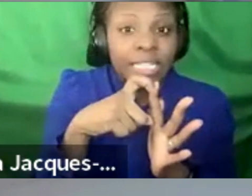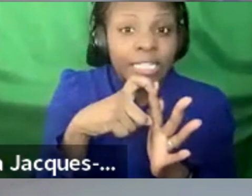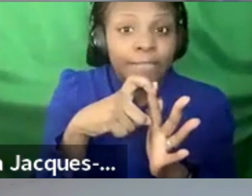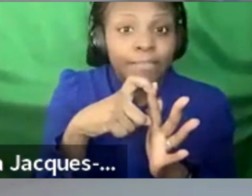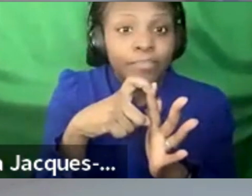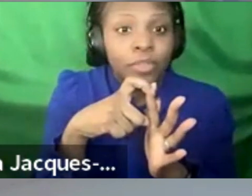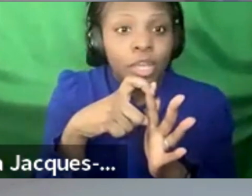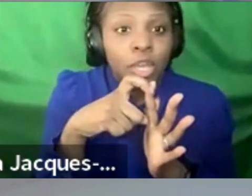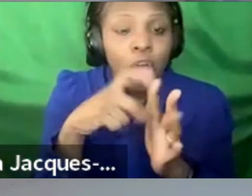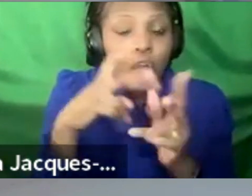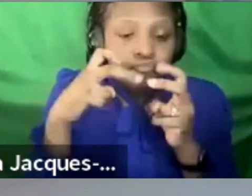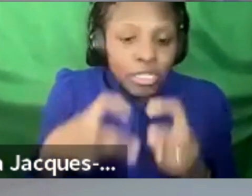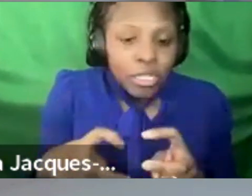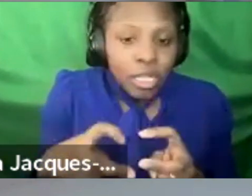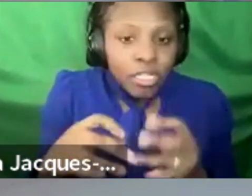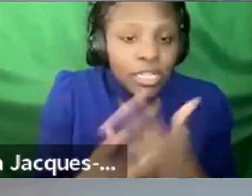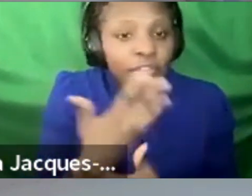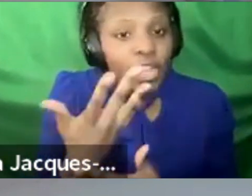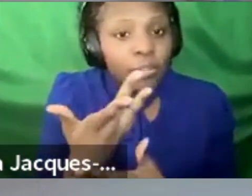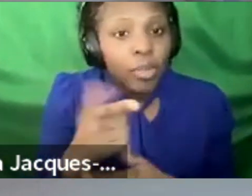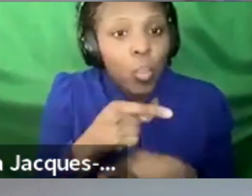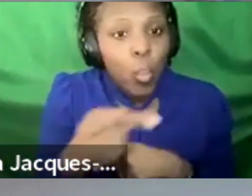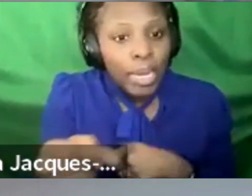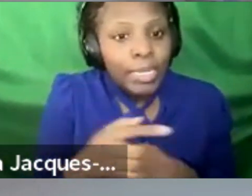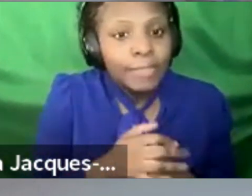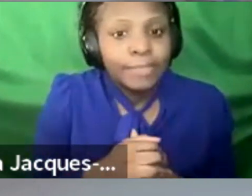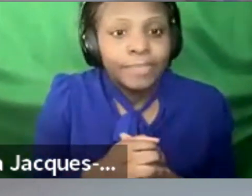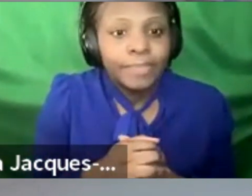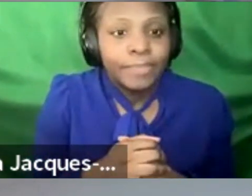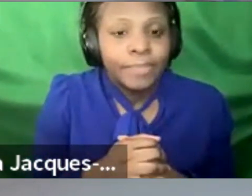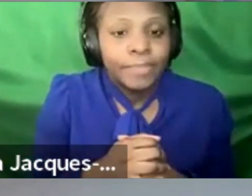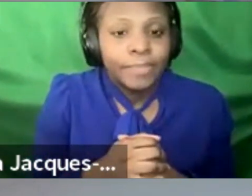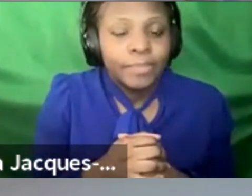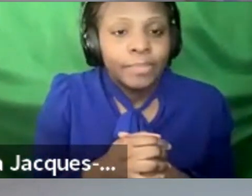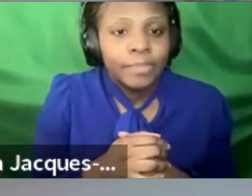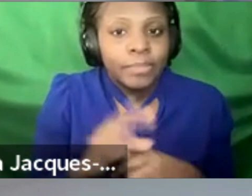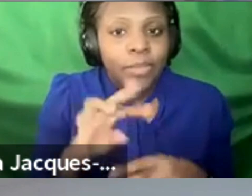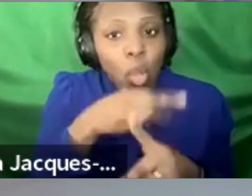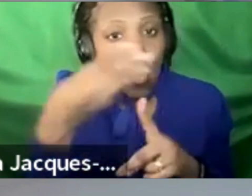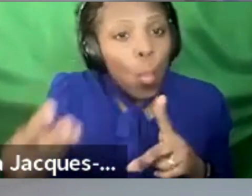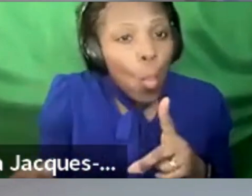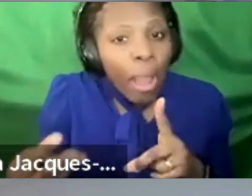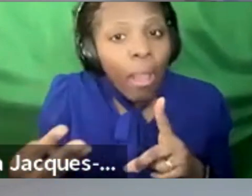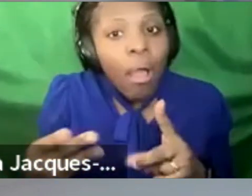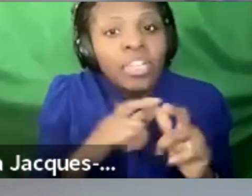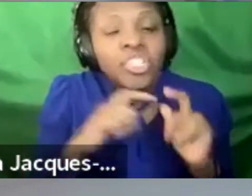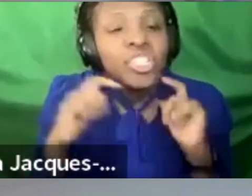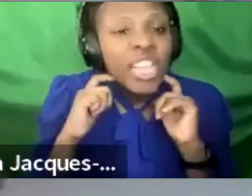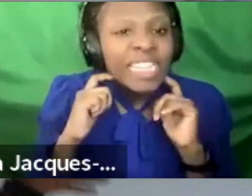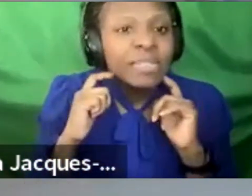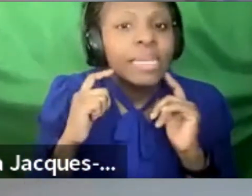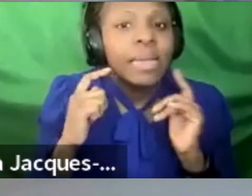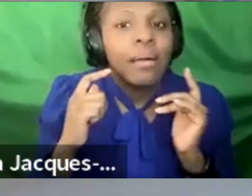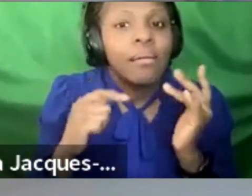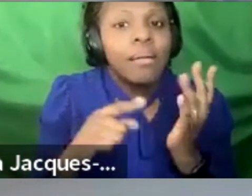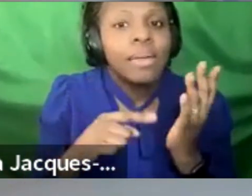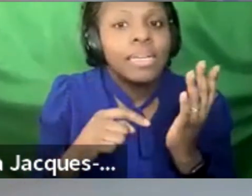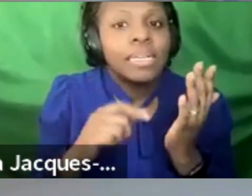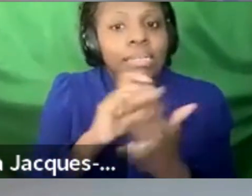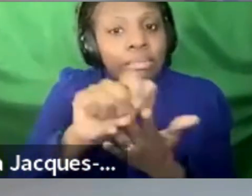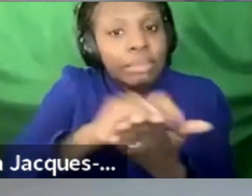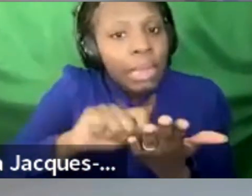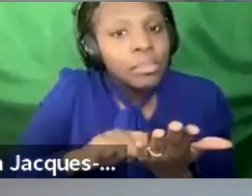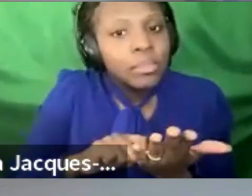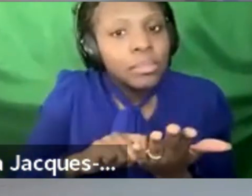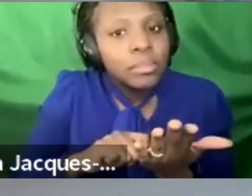and development week all around queering a Shakespeare text around the country.